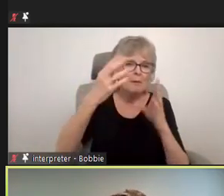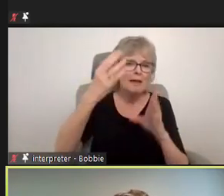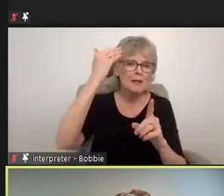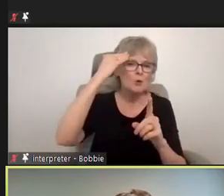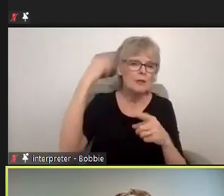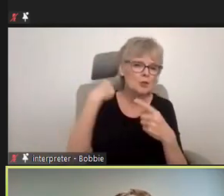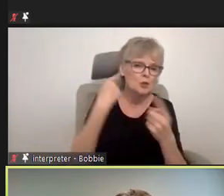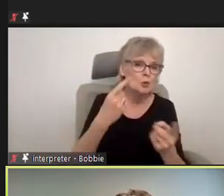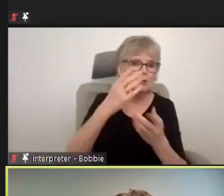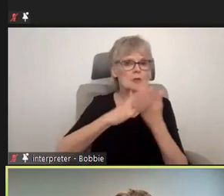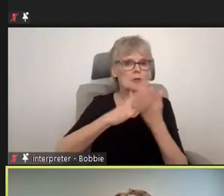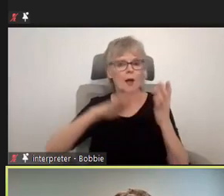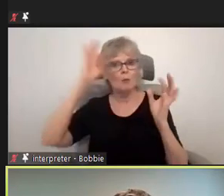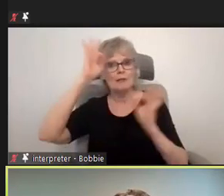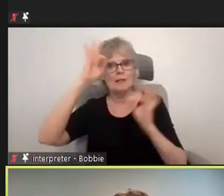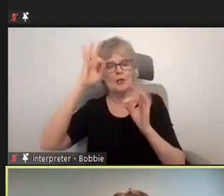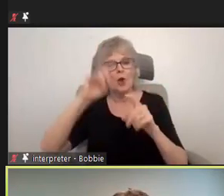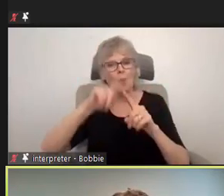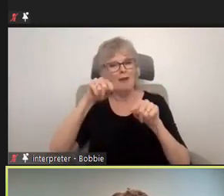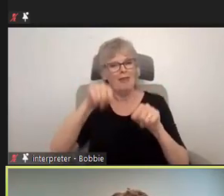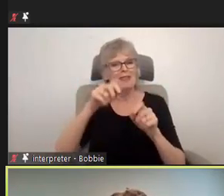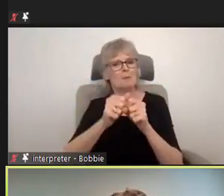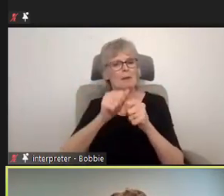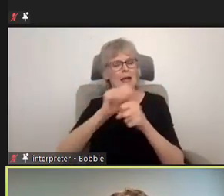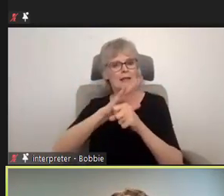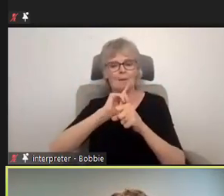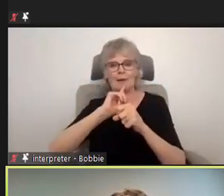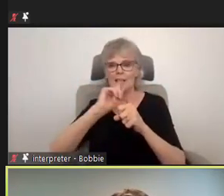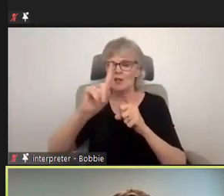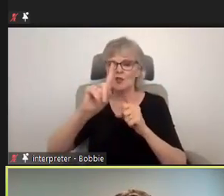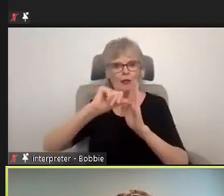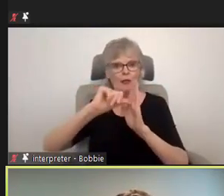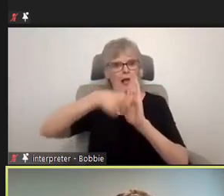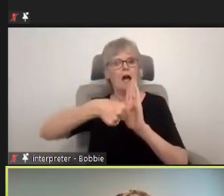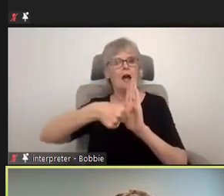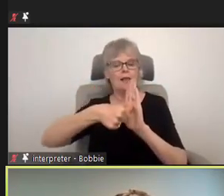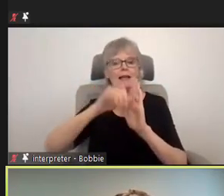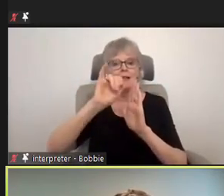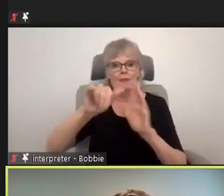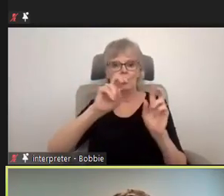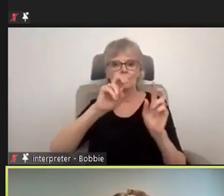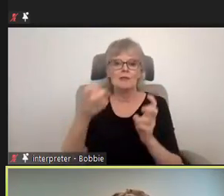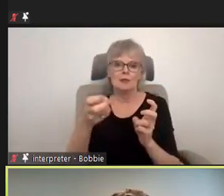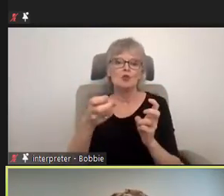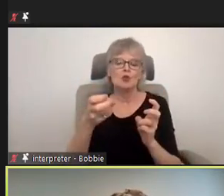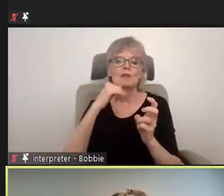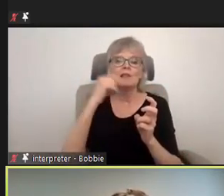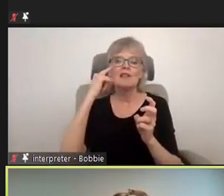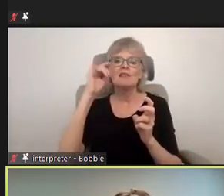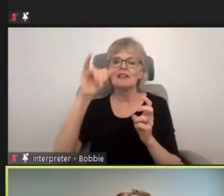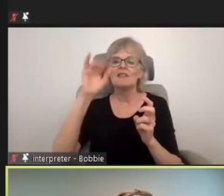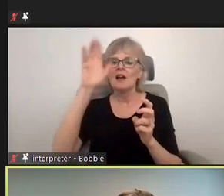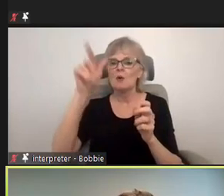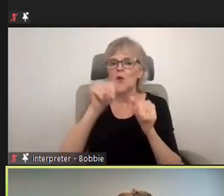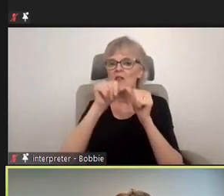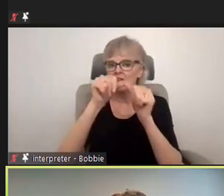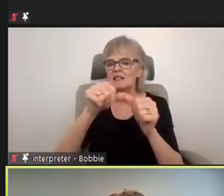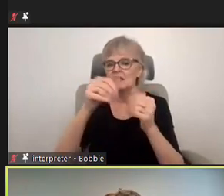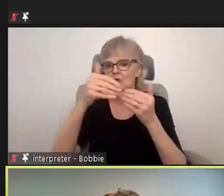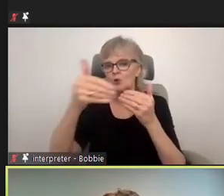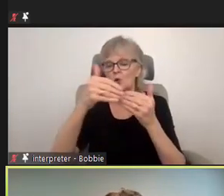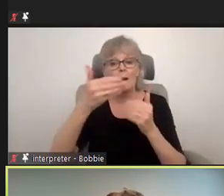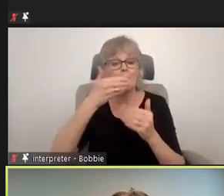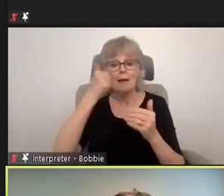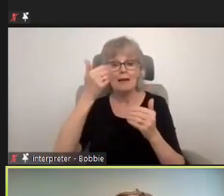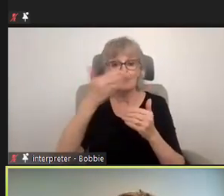no idea. And this pandemic has highlighted them, and I think it will continue to highlight them for this foreseeable future. And so the best thing that we